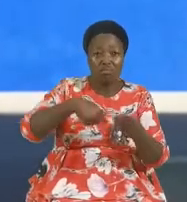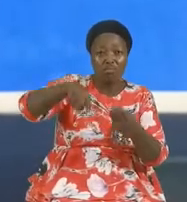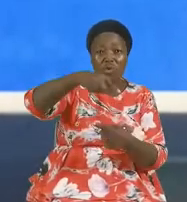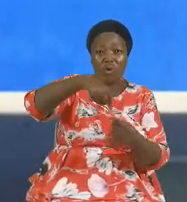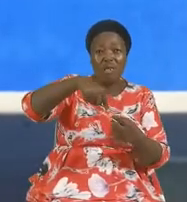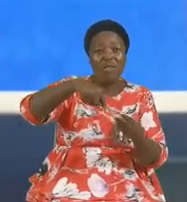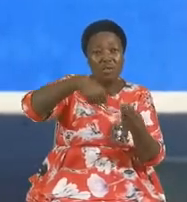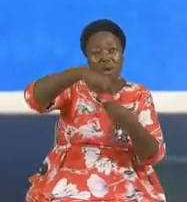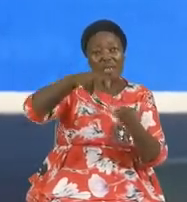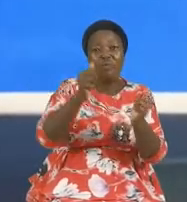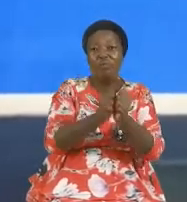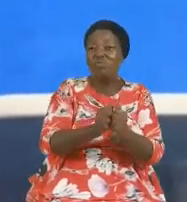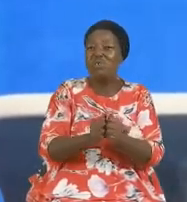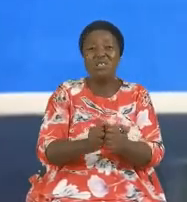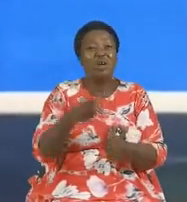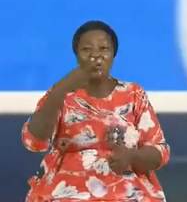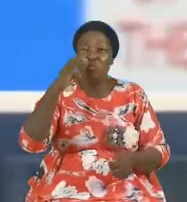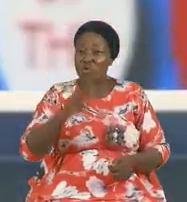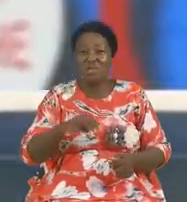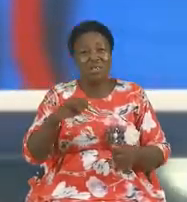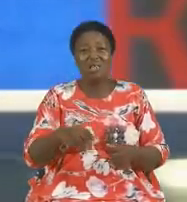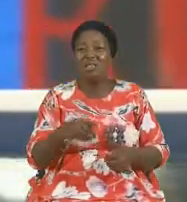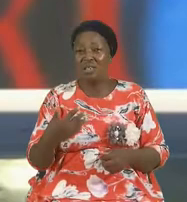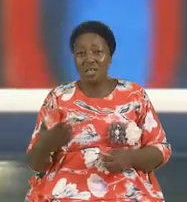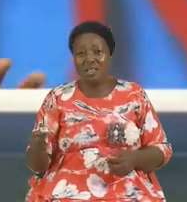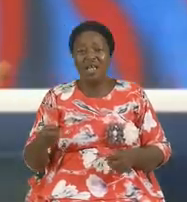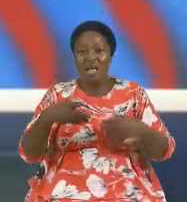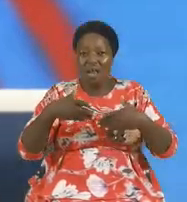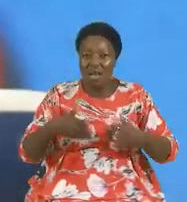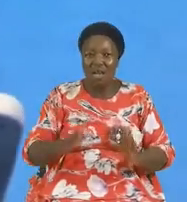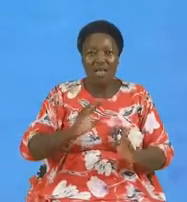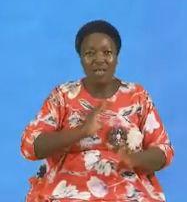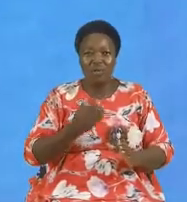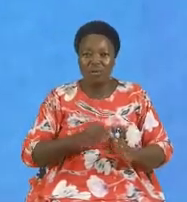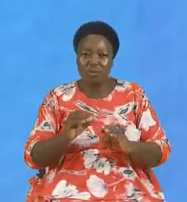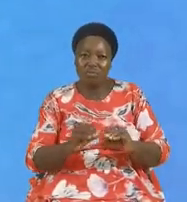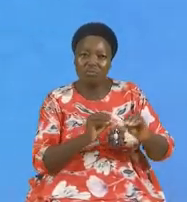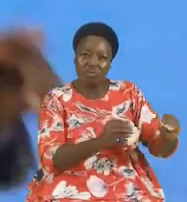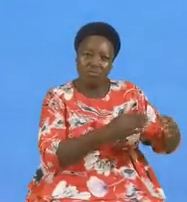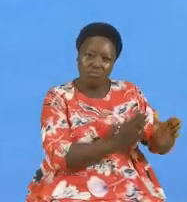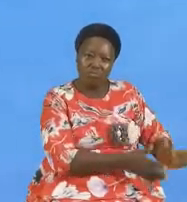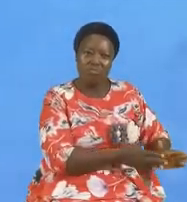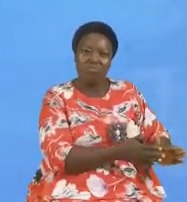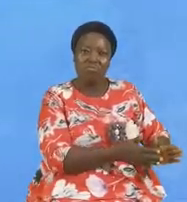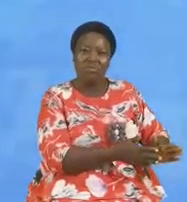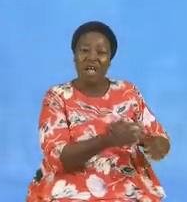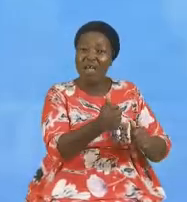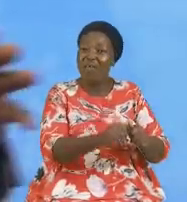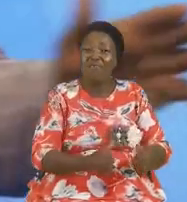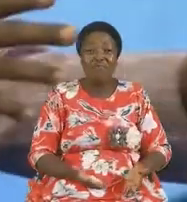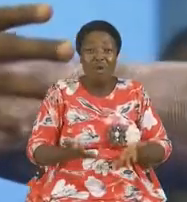wherefore, because we're compassed about with so great a cloud of witnesses, let us